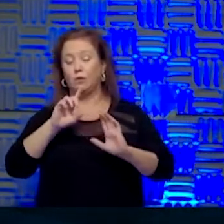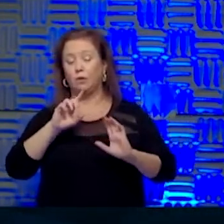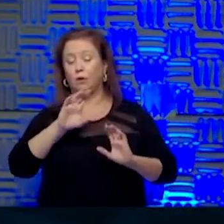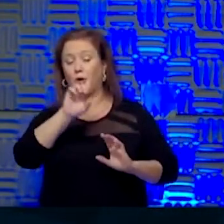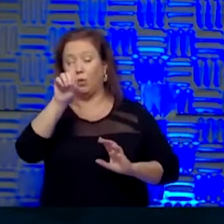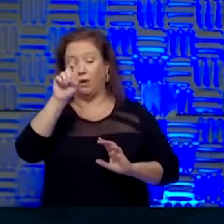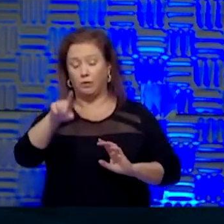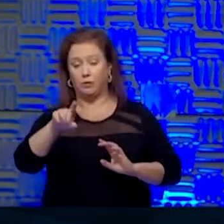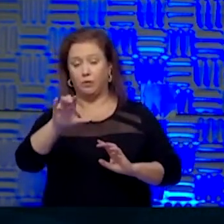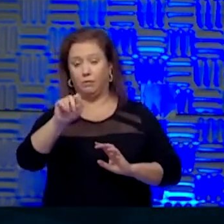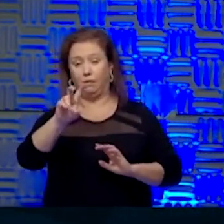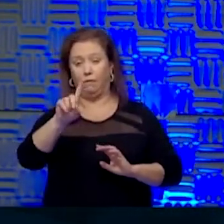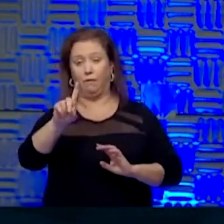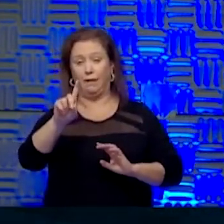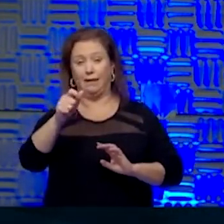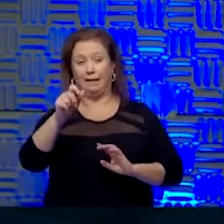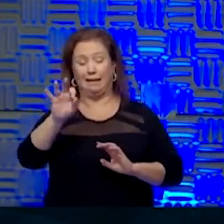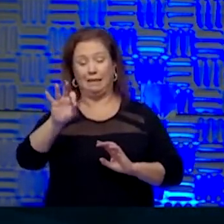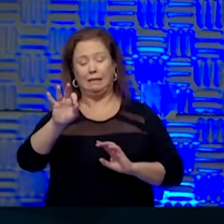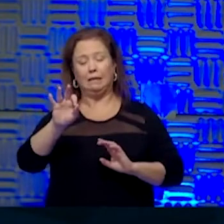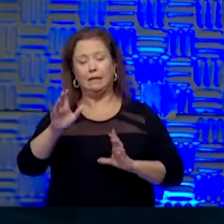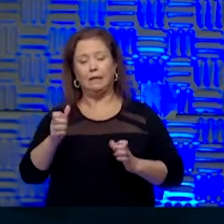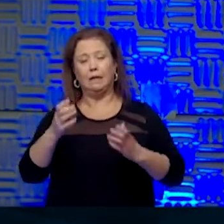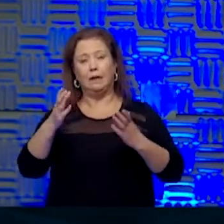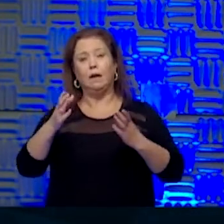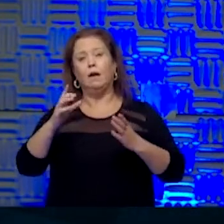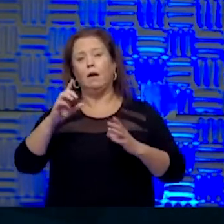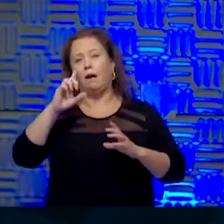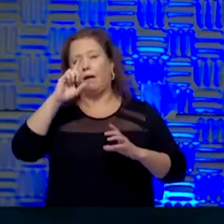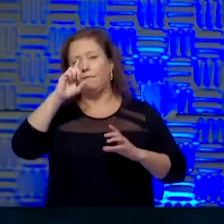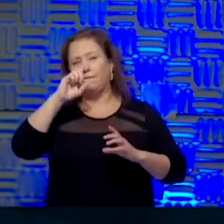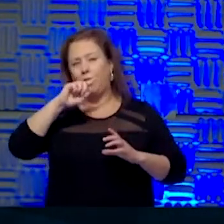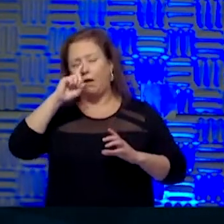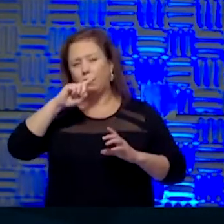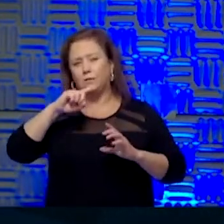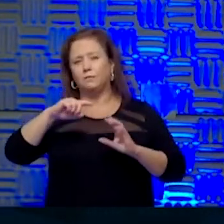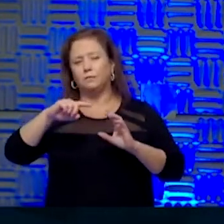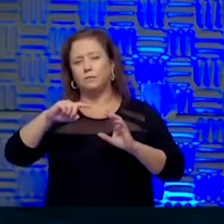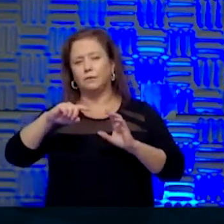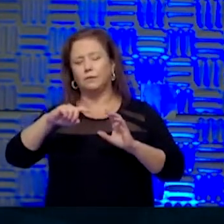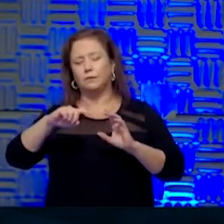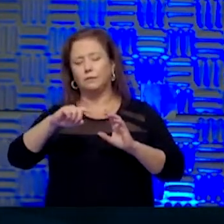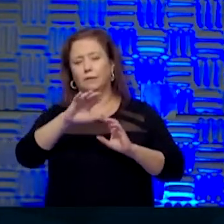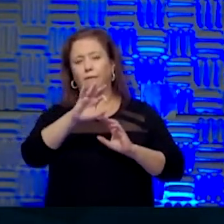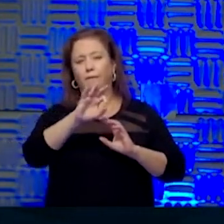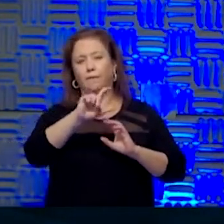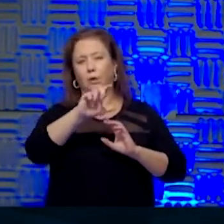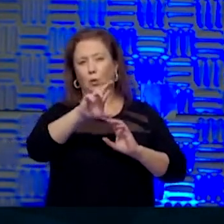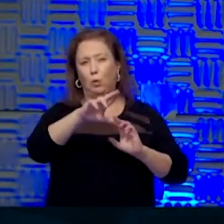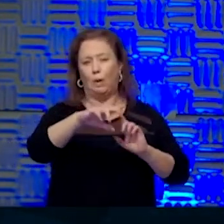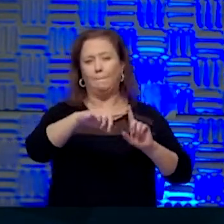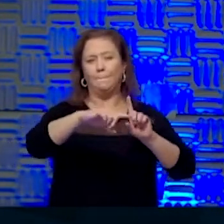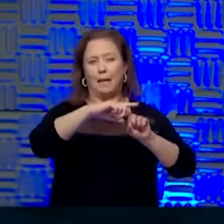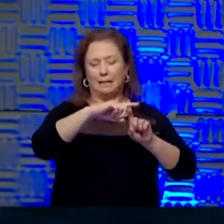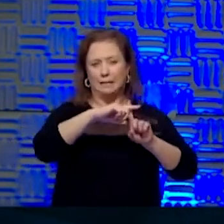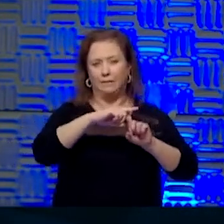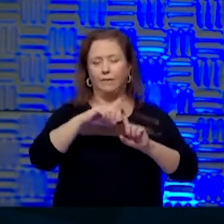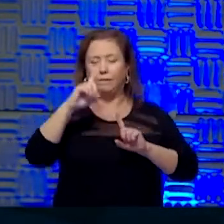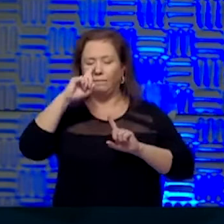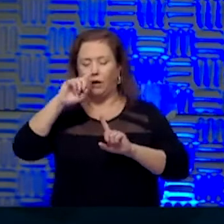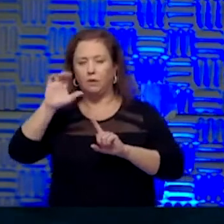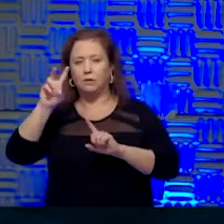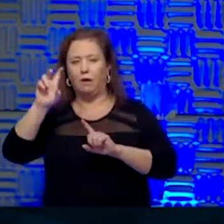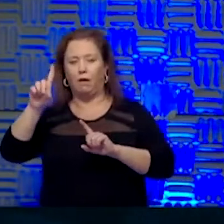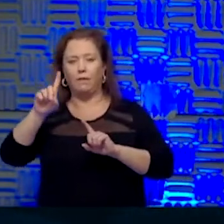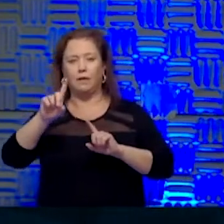for COVID-19 to give a false influenza positive? And then another person was asking how long can the droplets